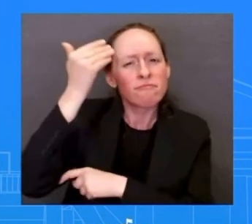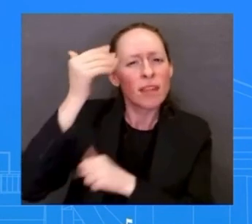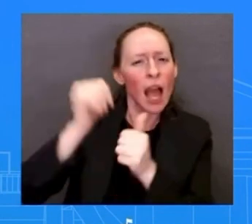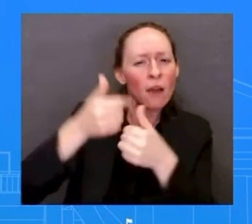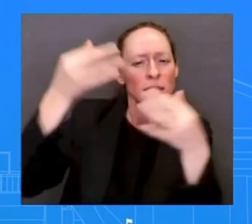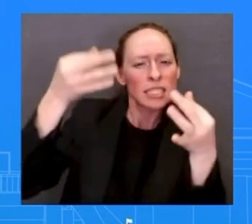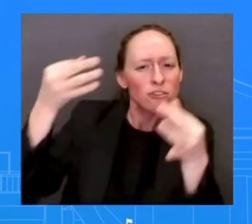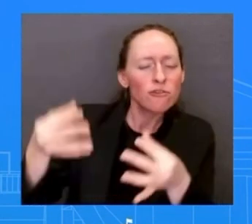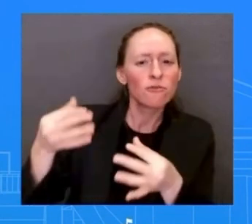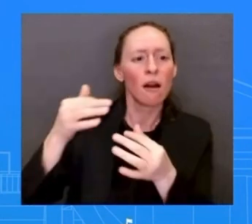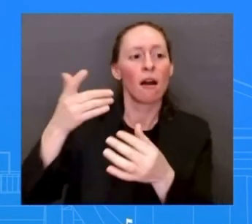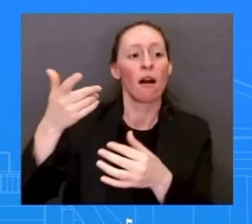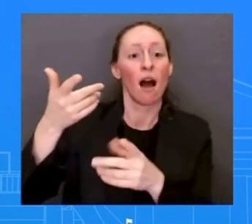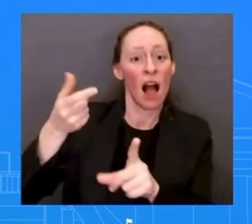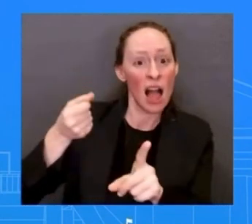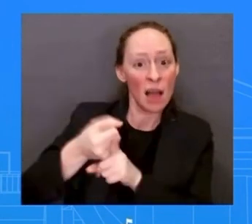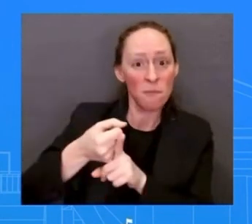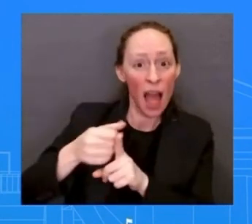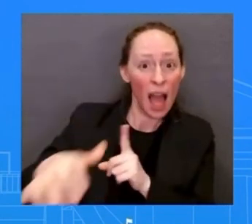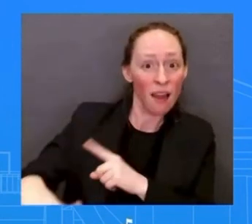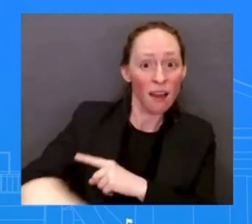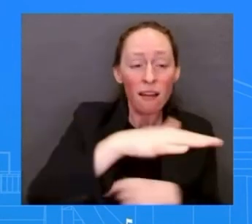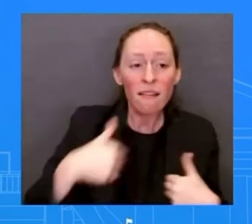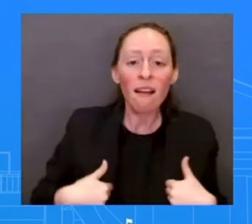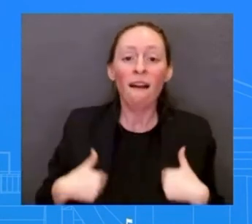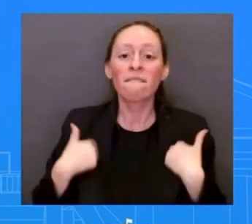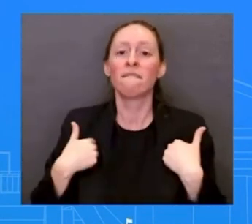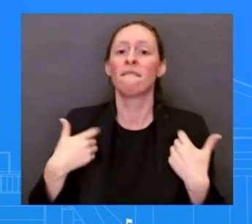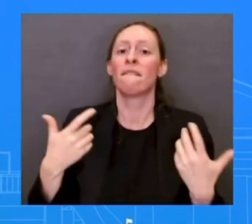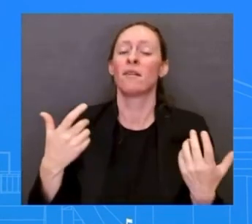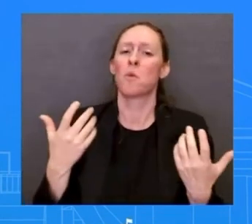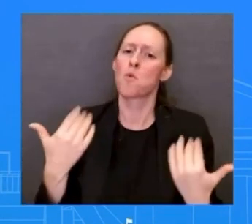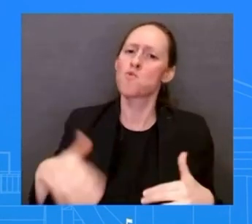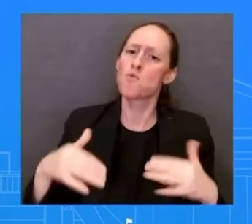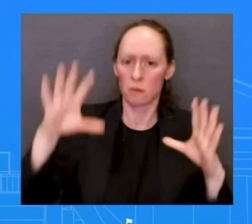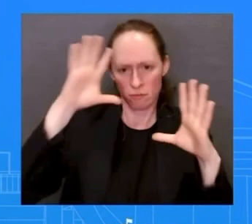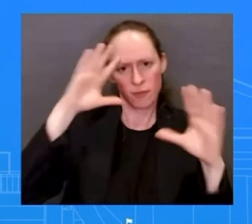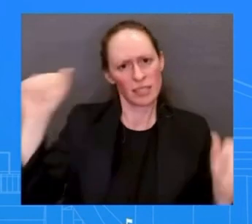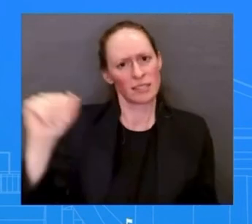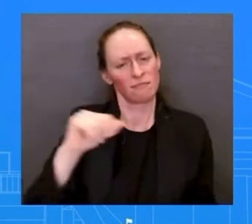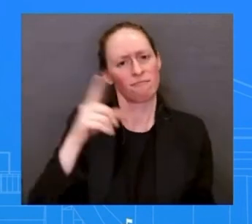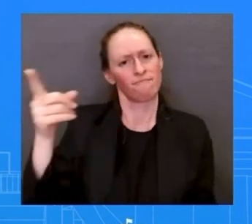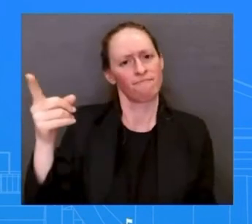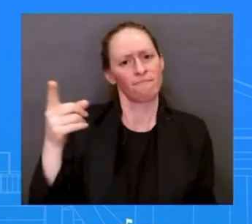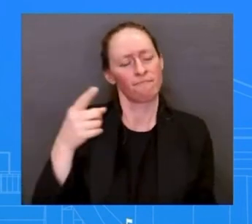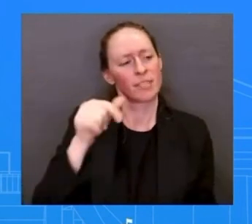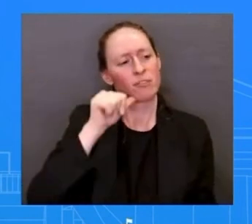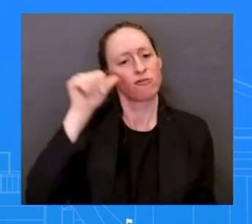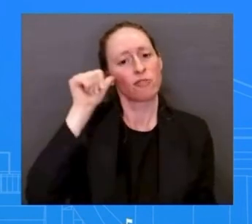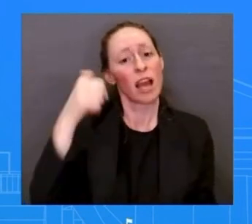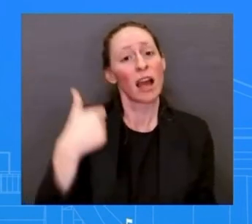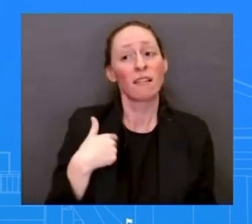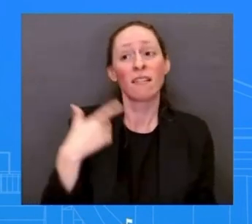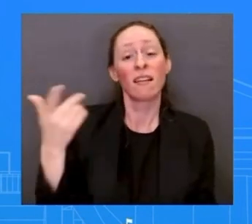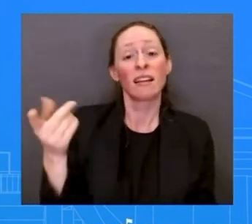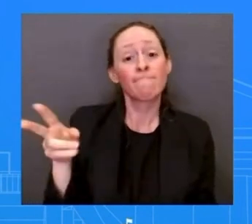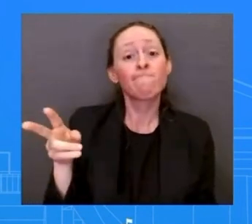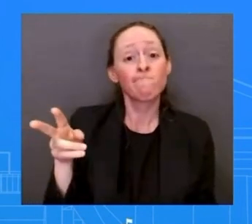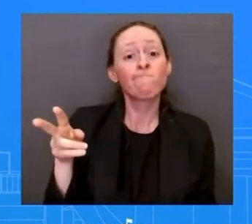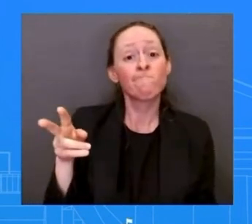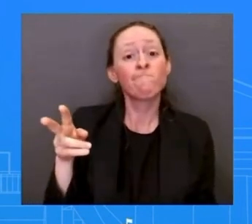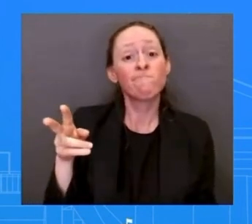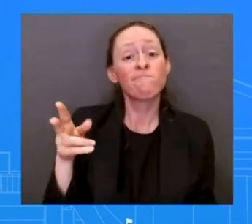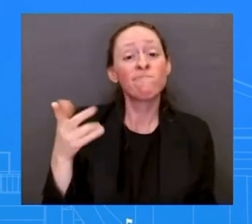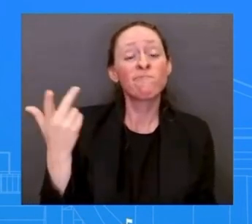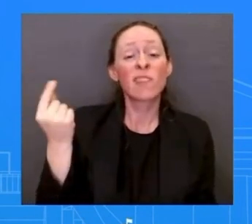anything beyond what the president said yesterday and what he has said many times about when he's been asked directly about the court. But